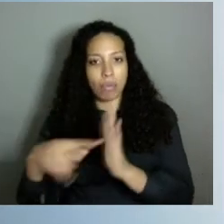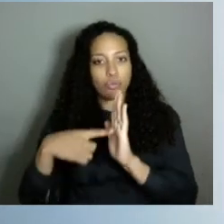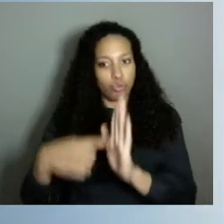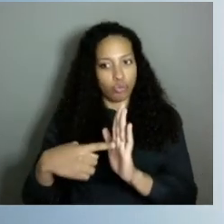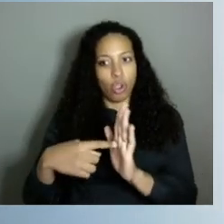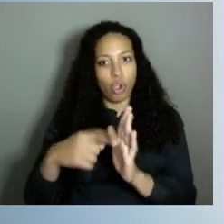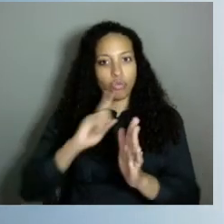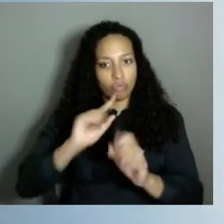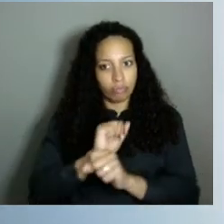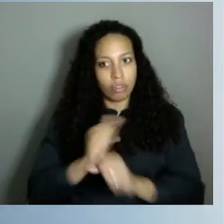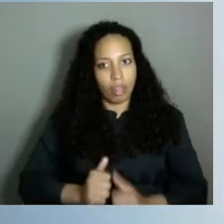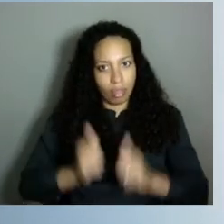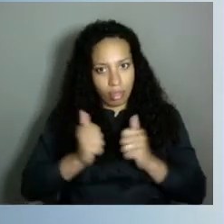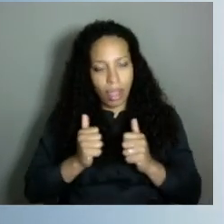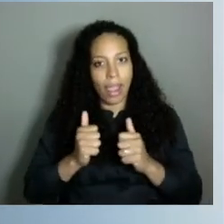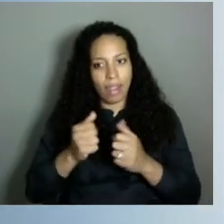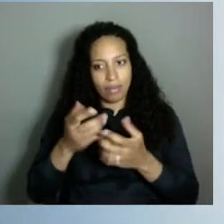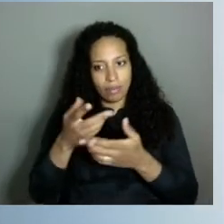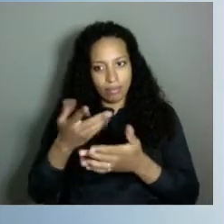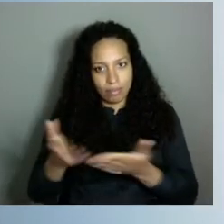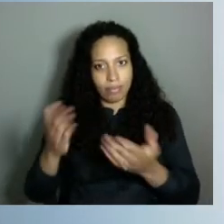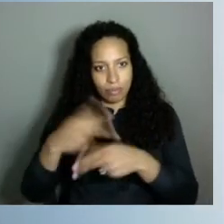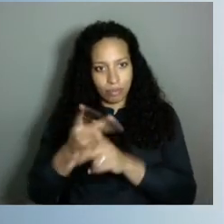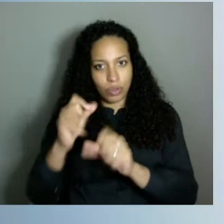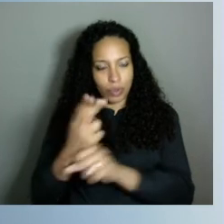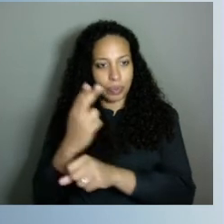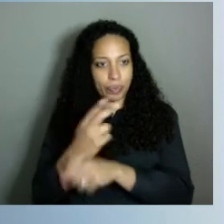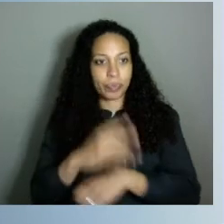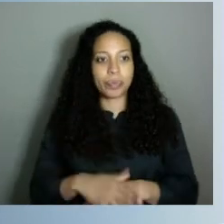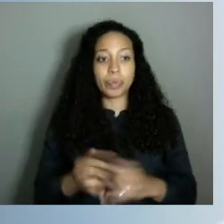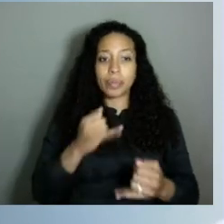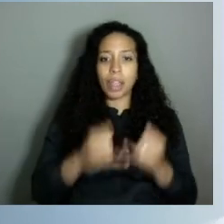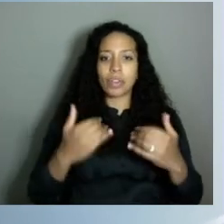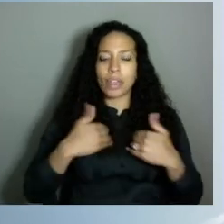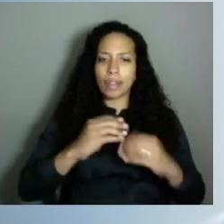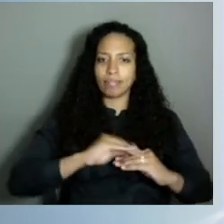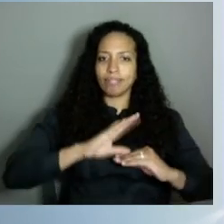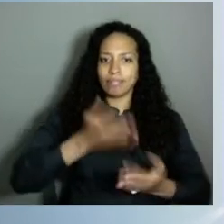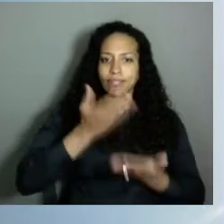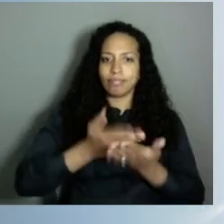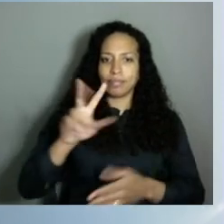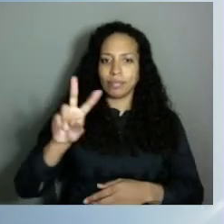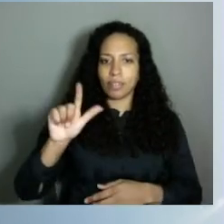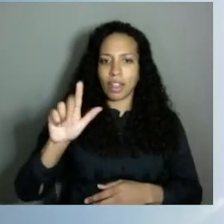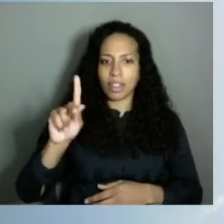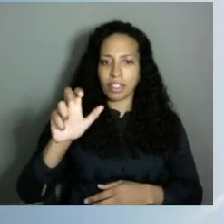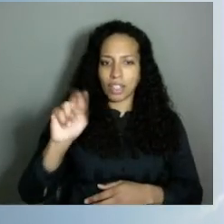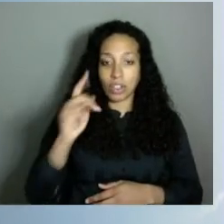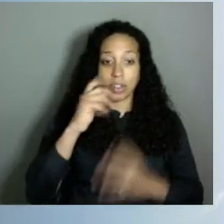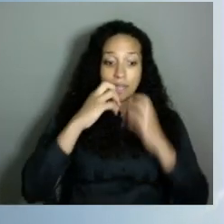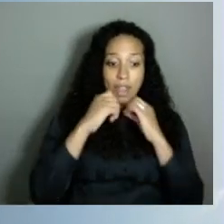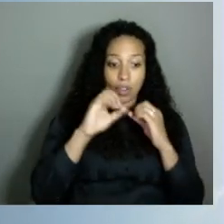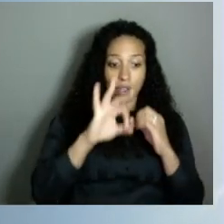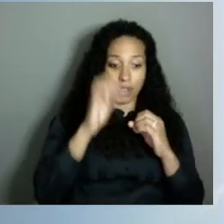prototypes. And last, there is a meaningful sense of validation, both for the value of the concept or prototype, but more importantly, a validation of the